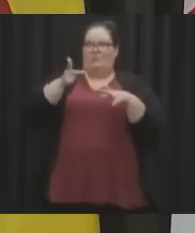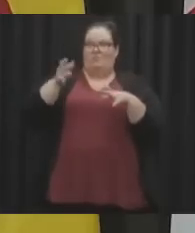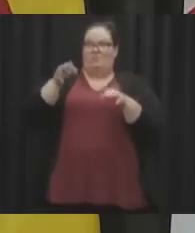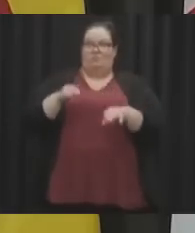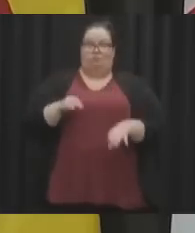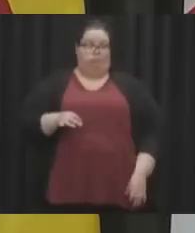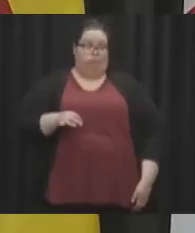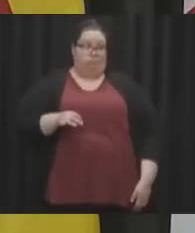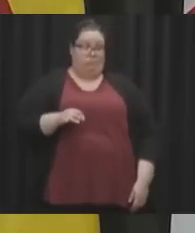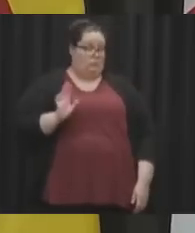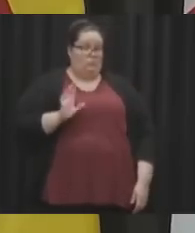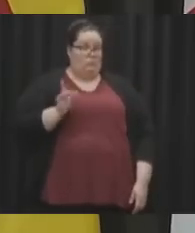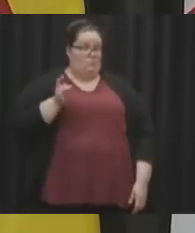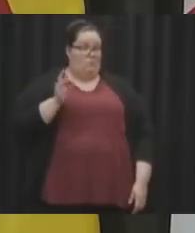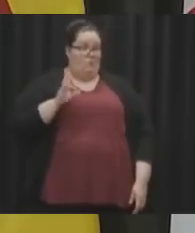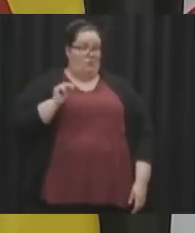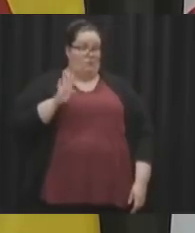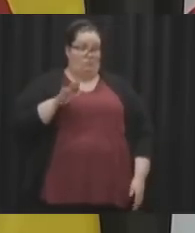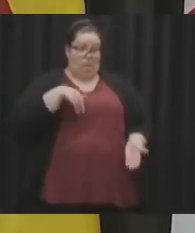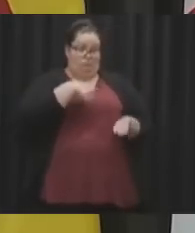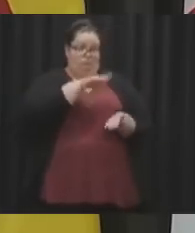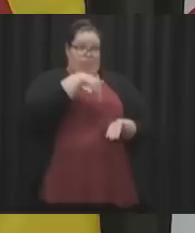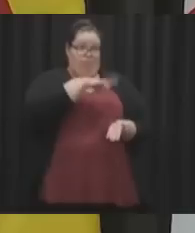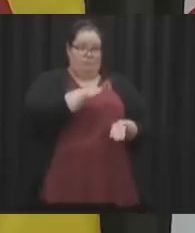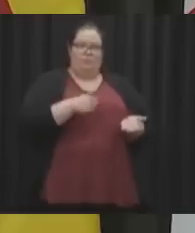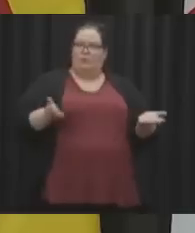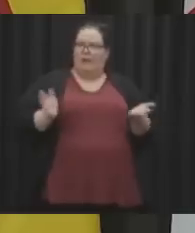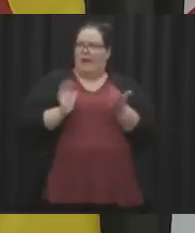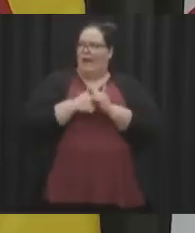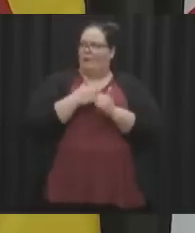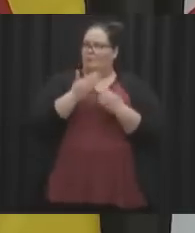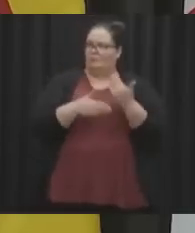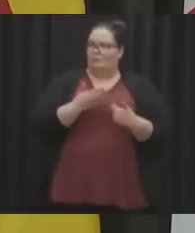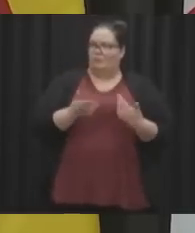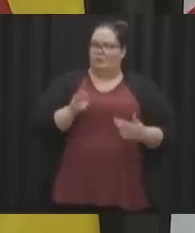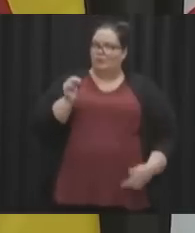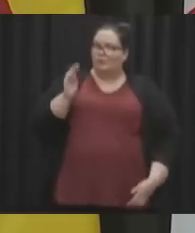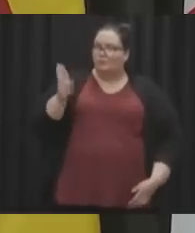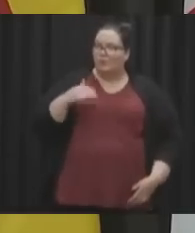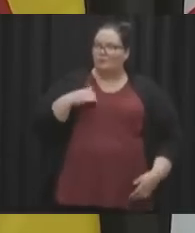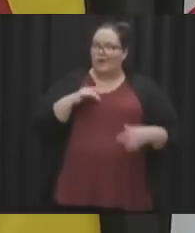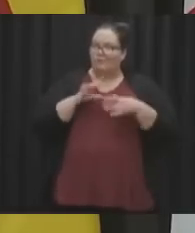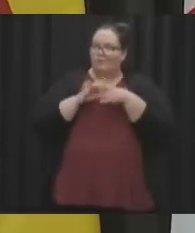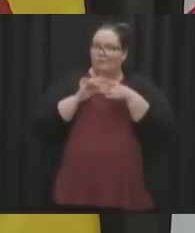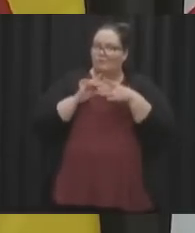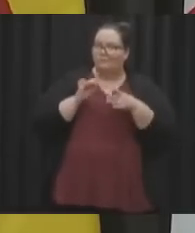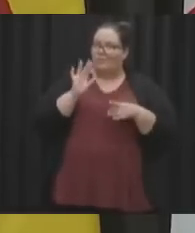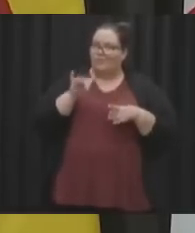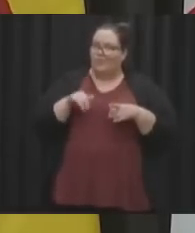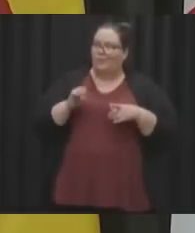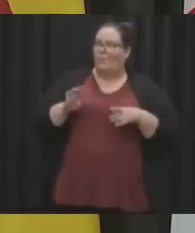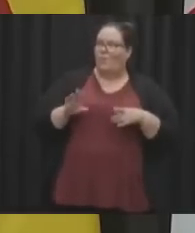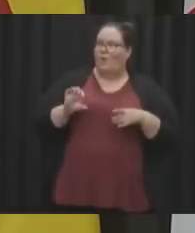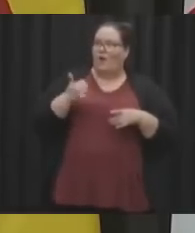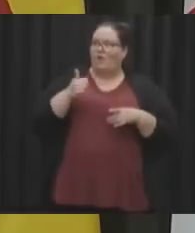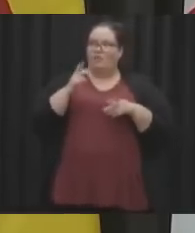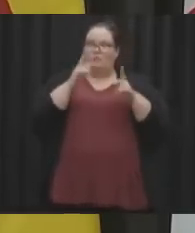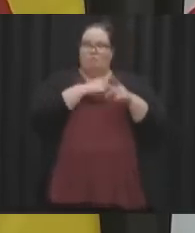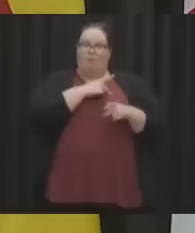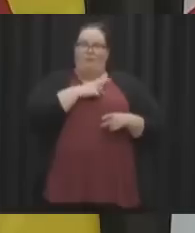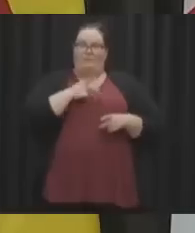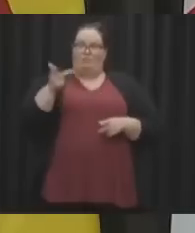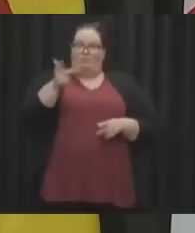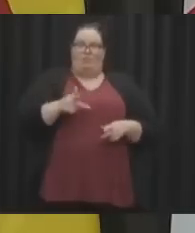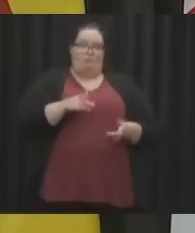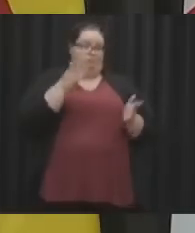understanding that if one of the provinces out of the four started to experience a high number of cases and it looked like the other provinces